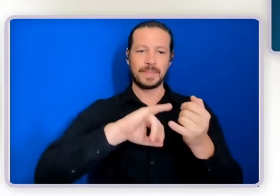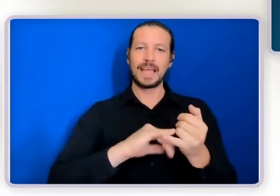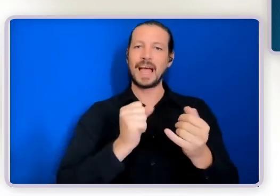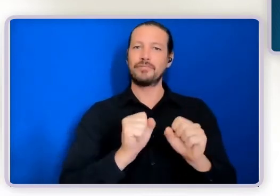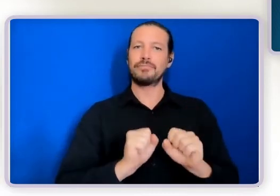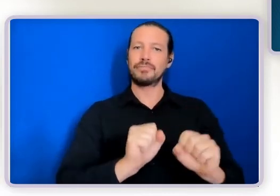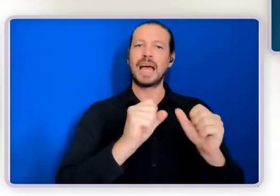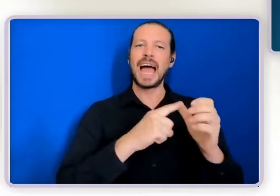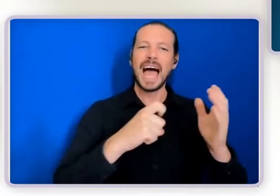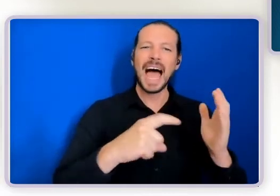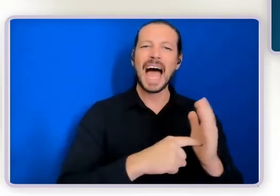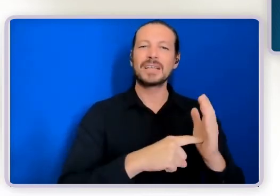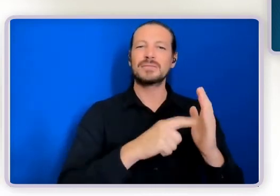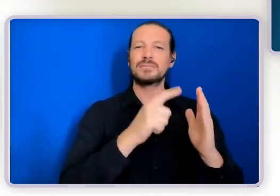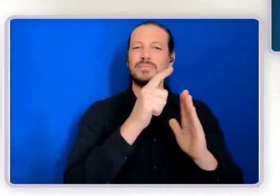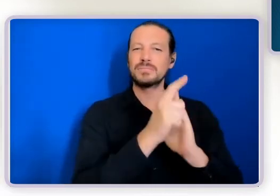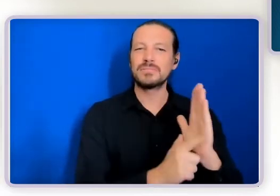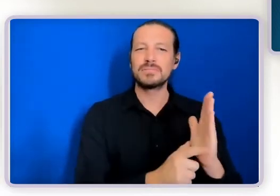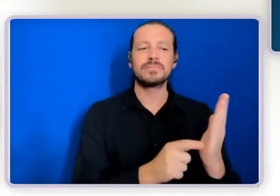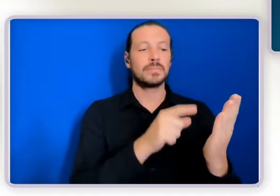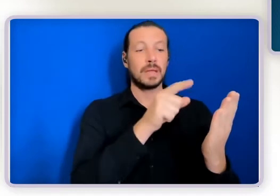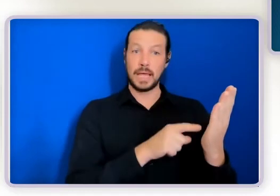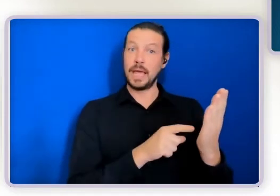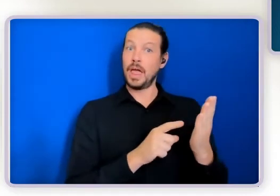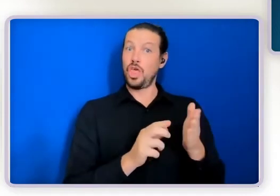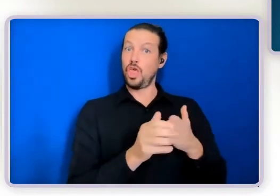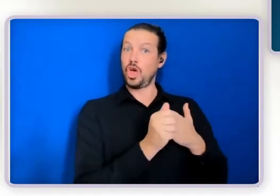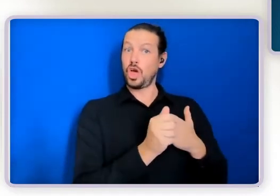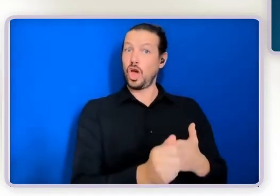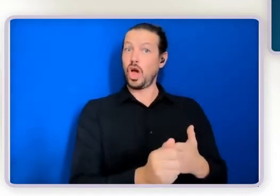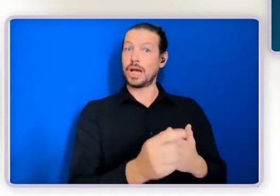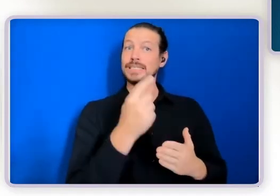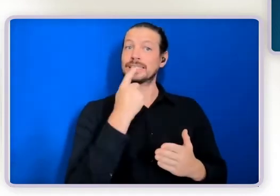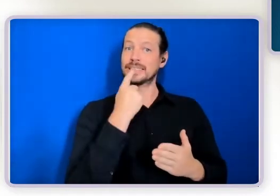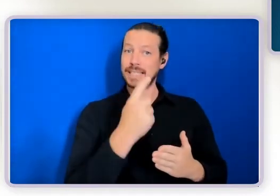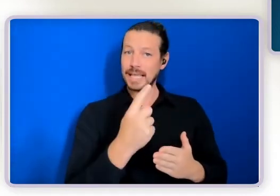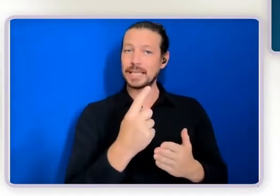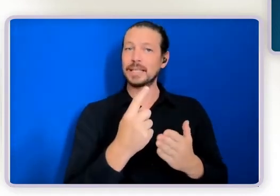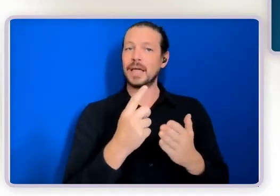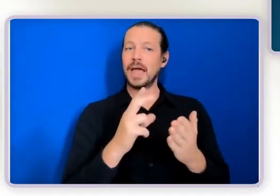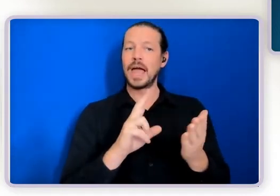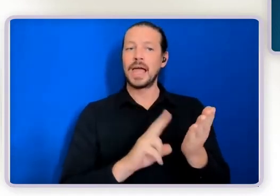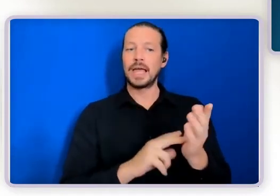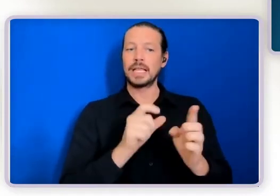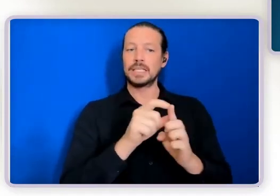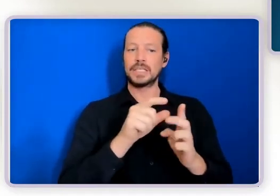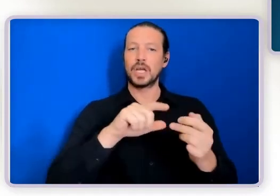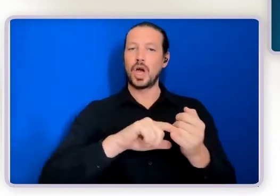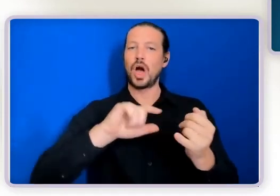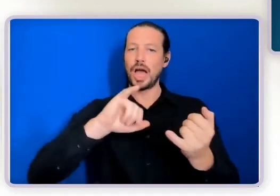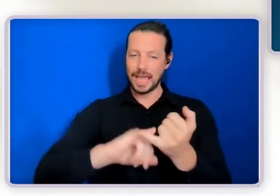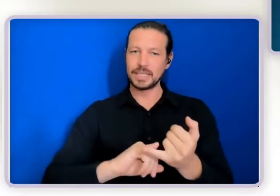guide mentions that the NDIS Act gives effect to Australia's obligations under the